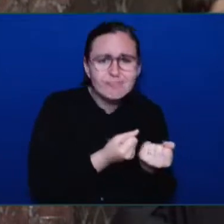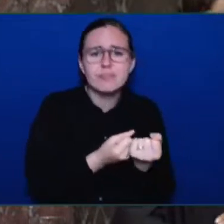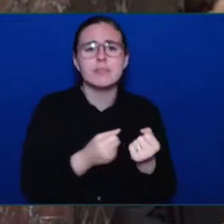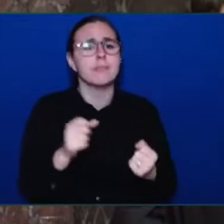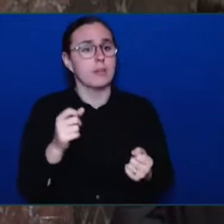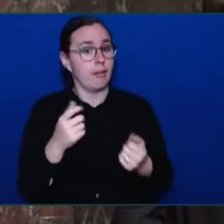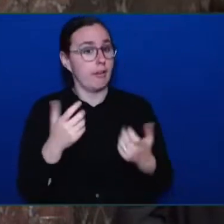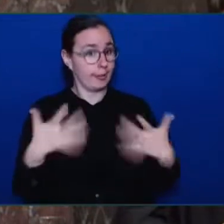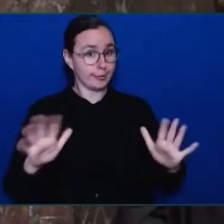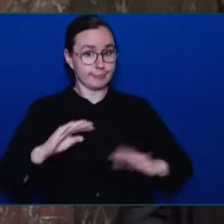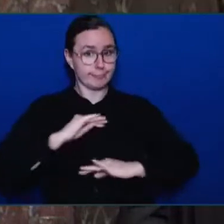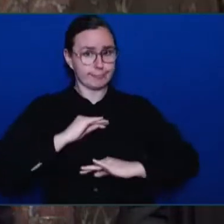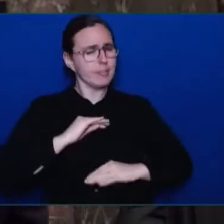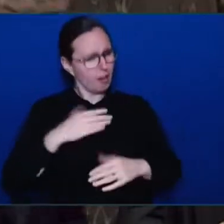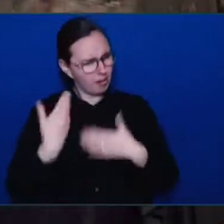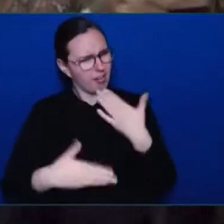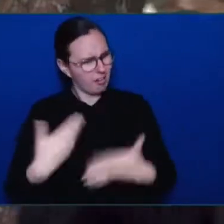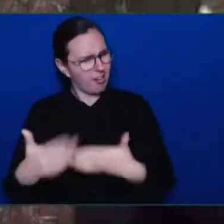our province.